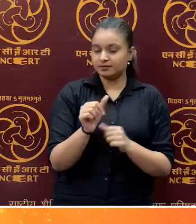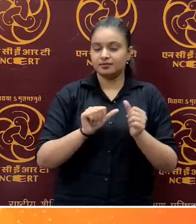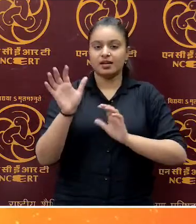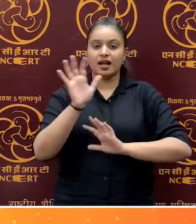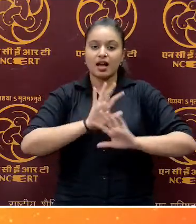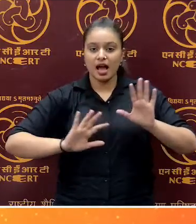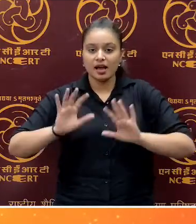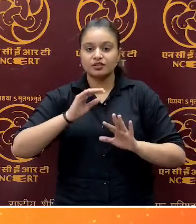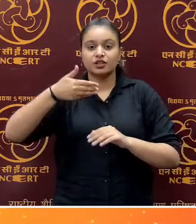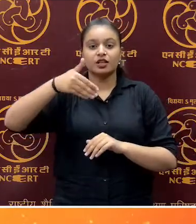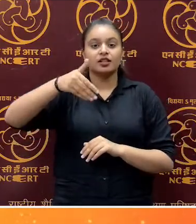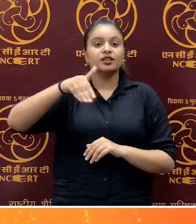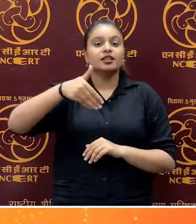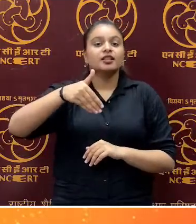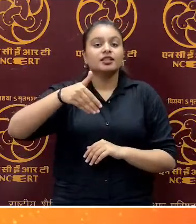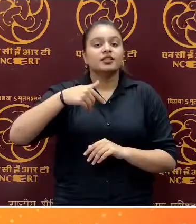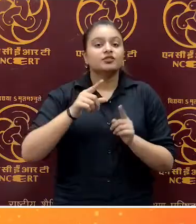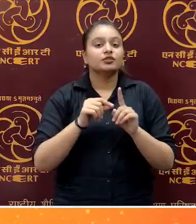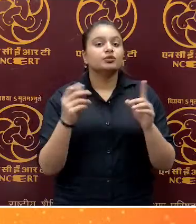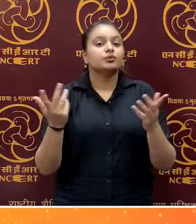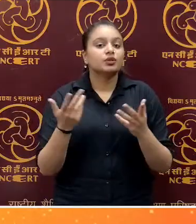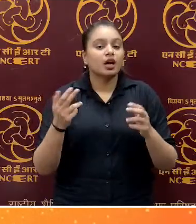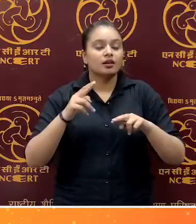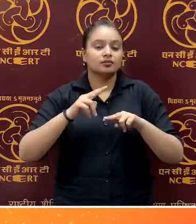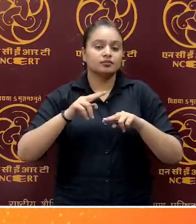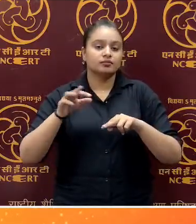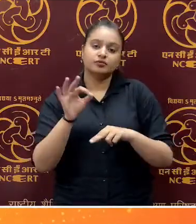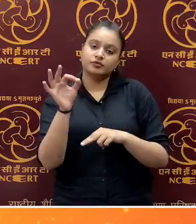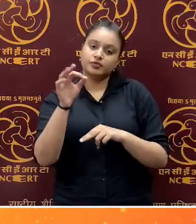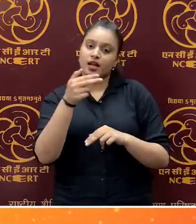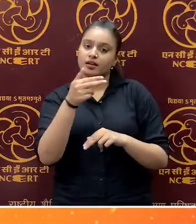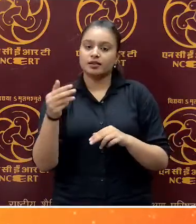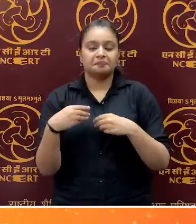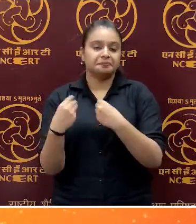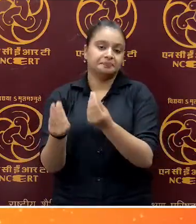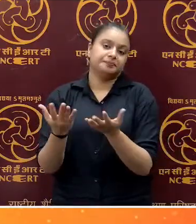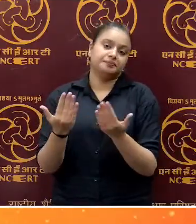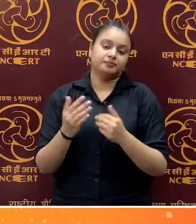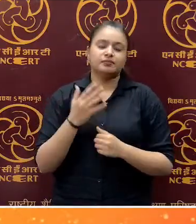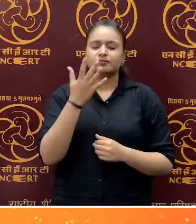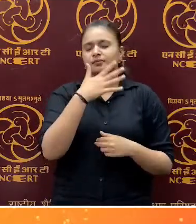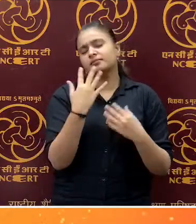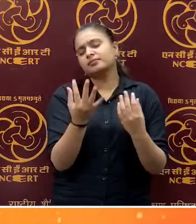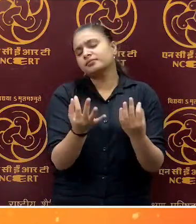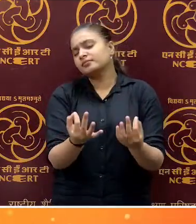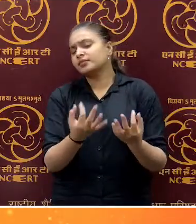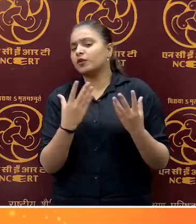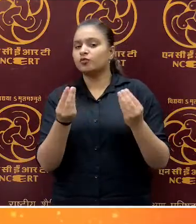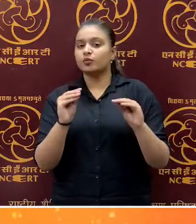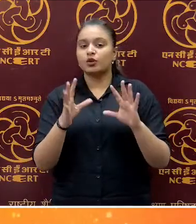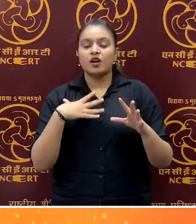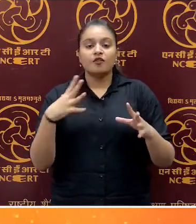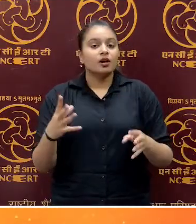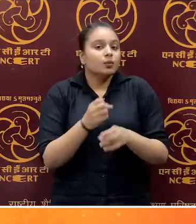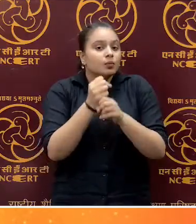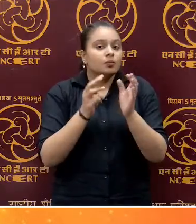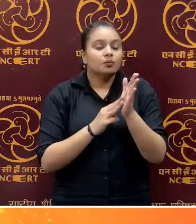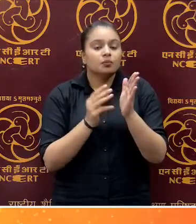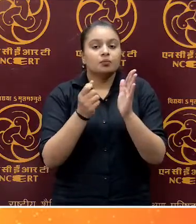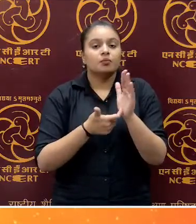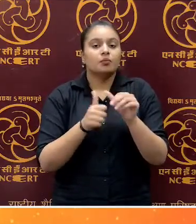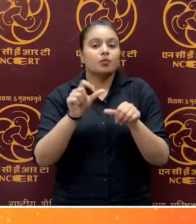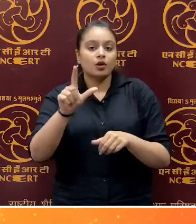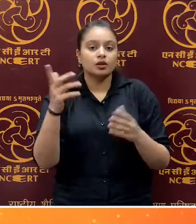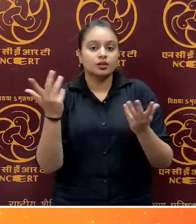leaf spilled the beans for our fly. And I think this is so beautiful because the moral of the story is that